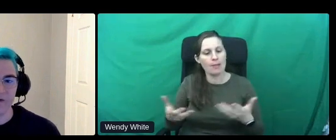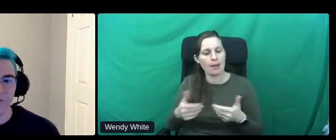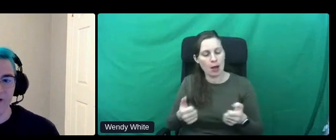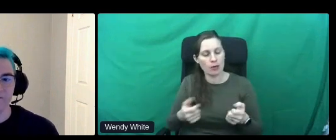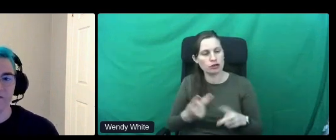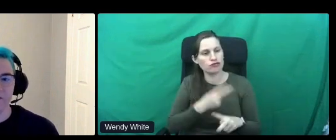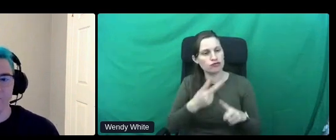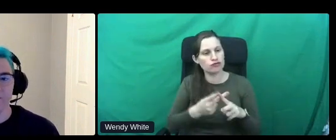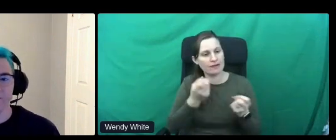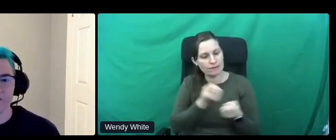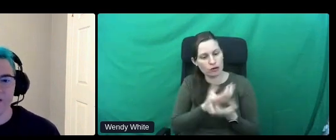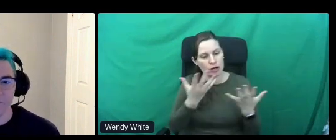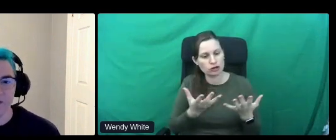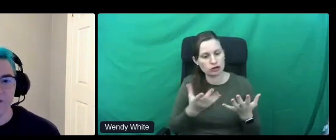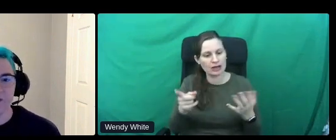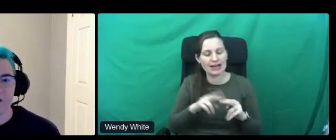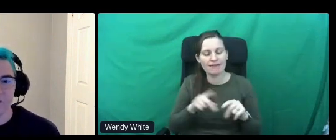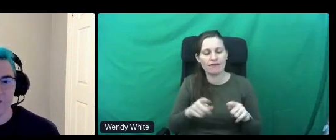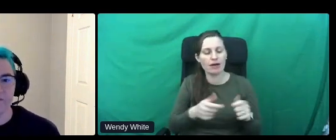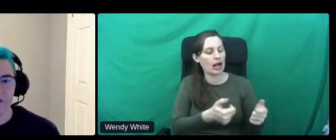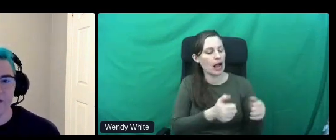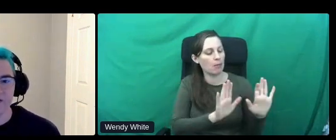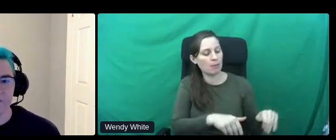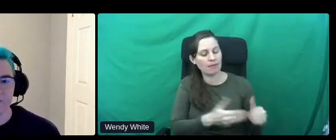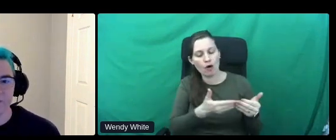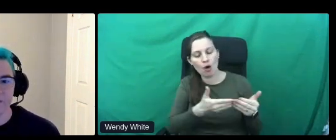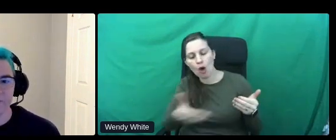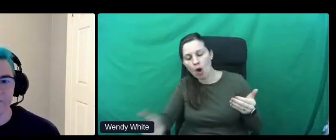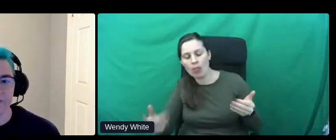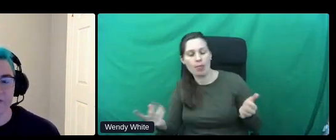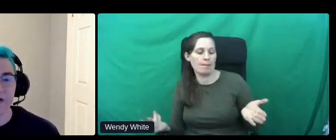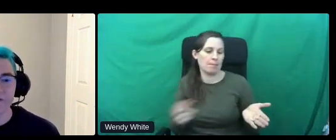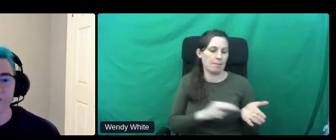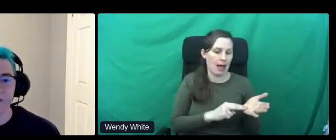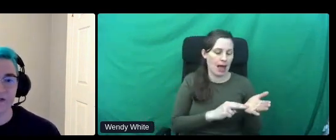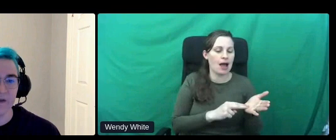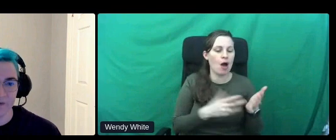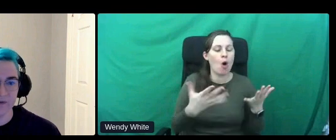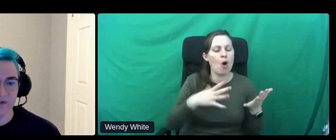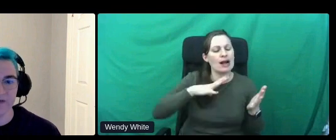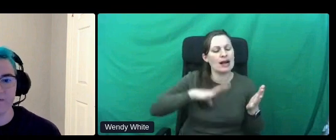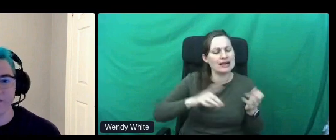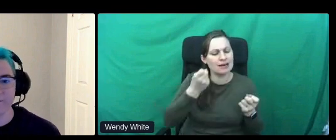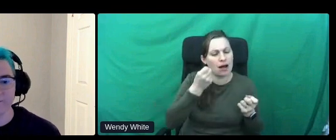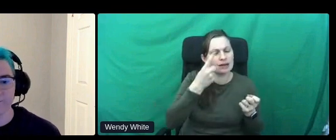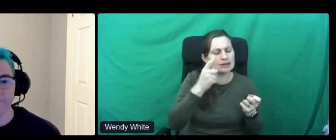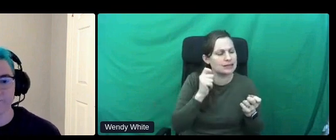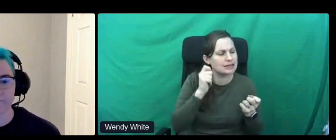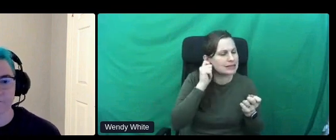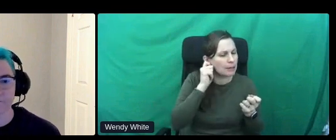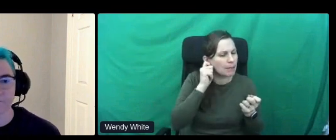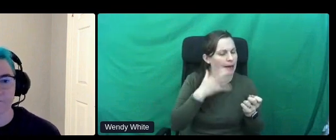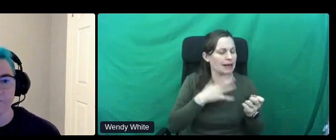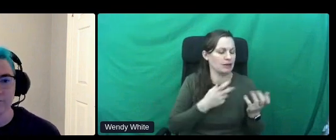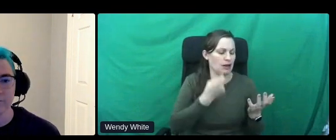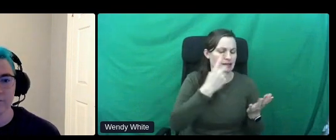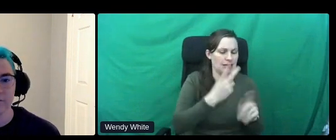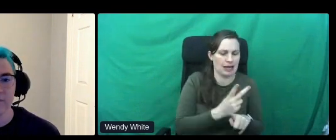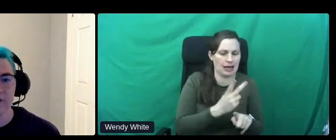refresh if they were away for a long period of time, or if they needed to just understand a tip that was just given to them.